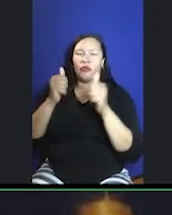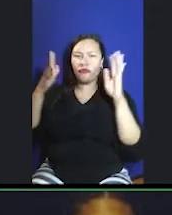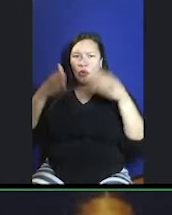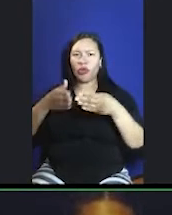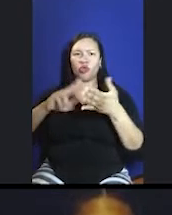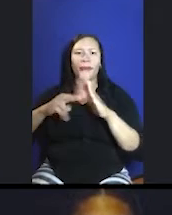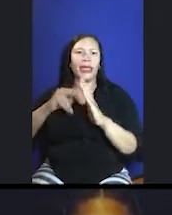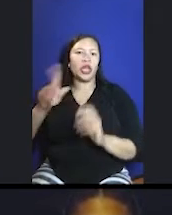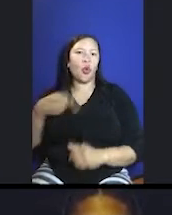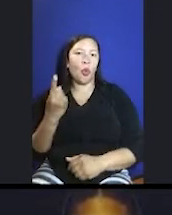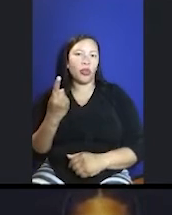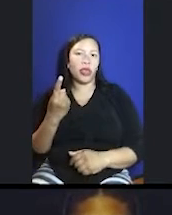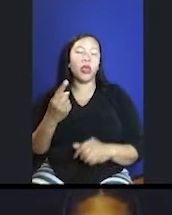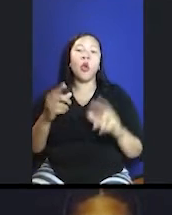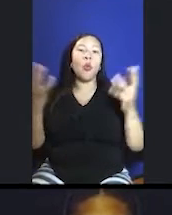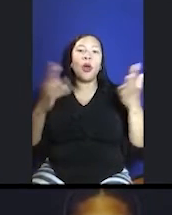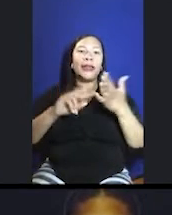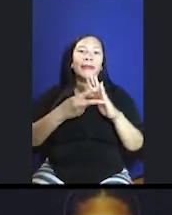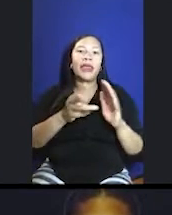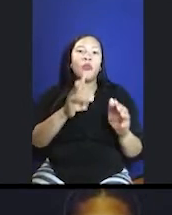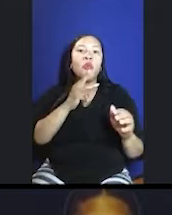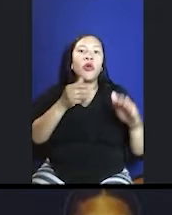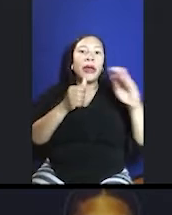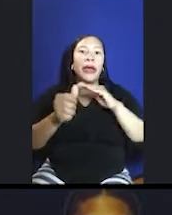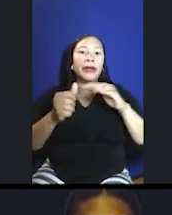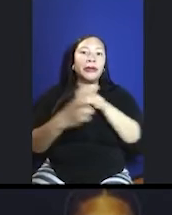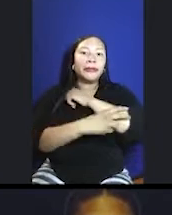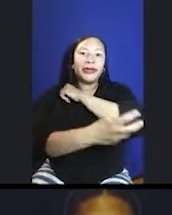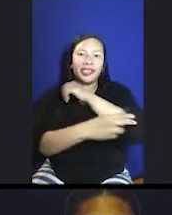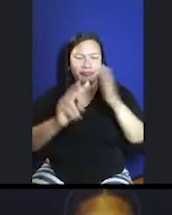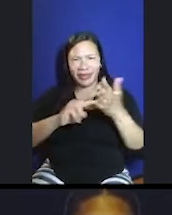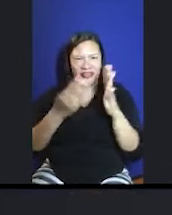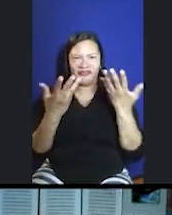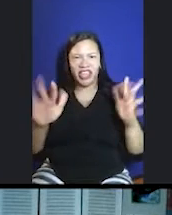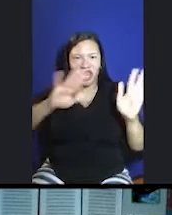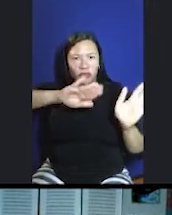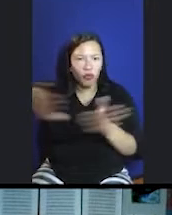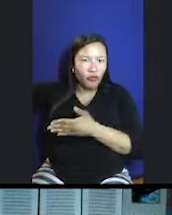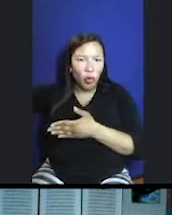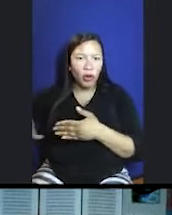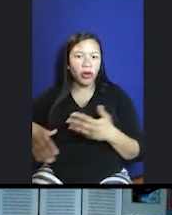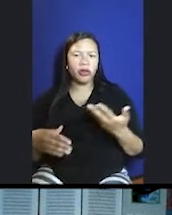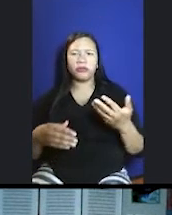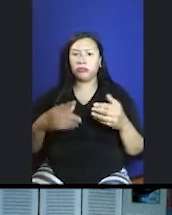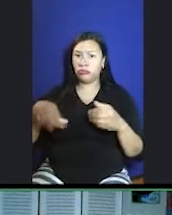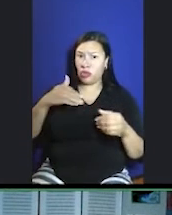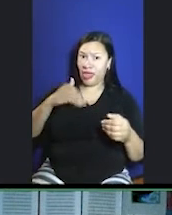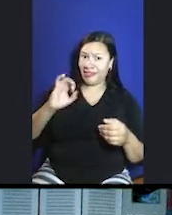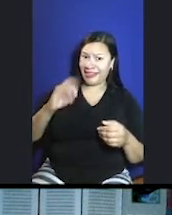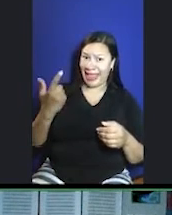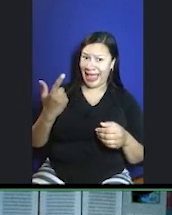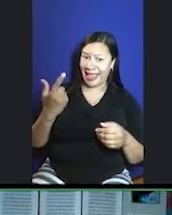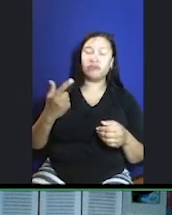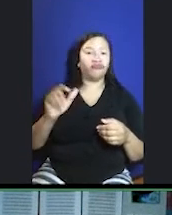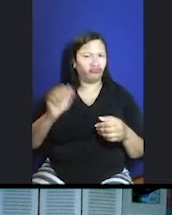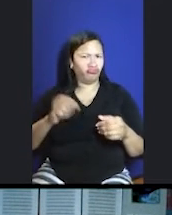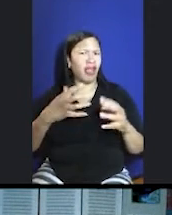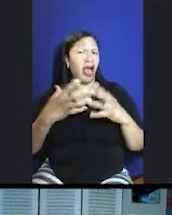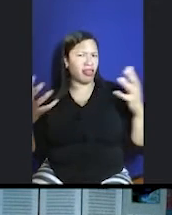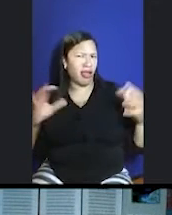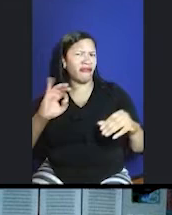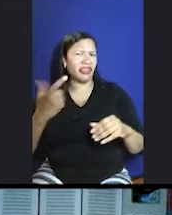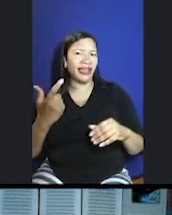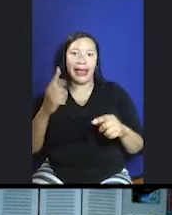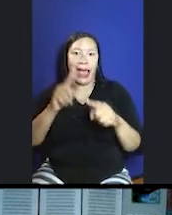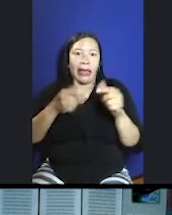Things like that. So do you guys have slang in sign language then? There's a lot of slang. I can't keep